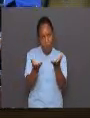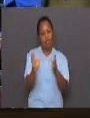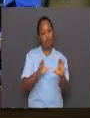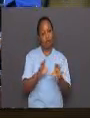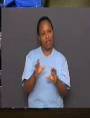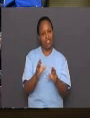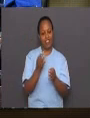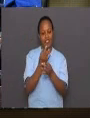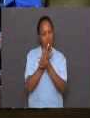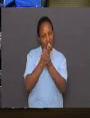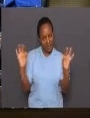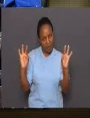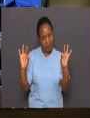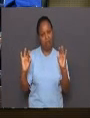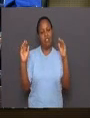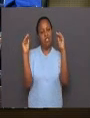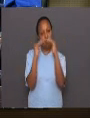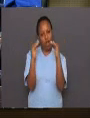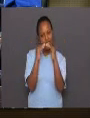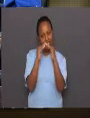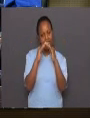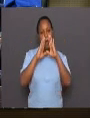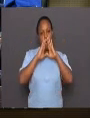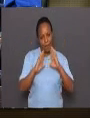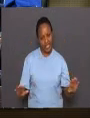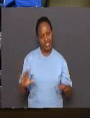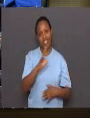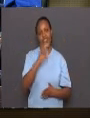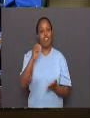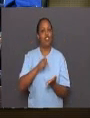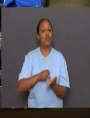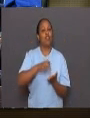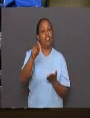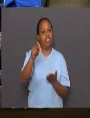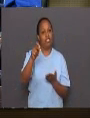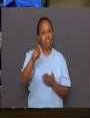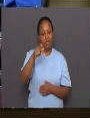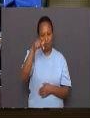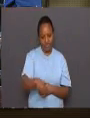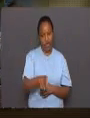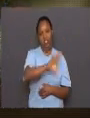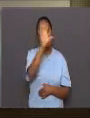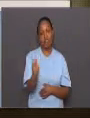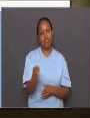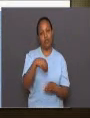freedom, equality, peace, and democracy in South Africa.